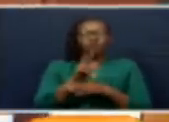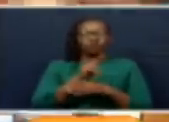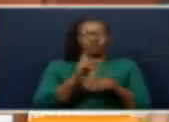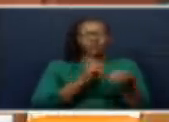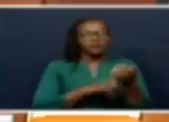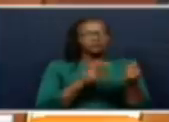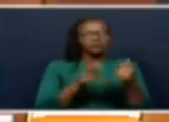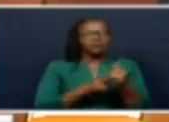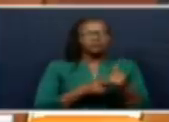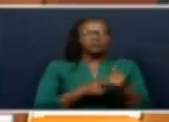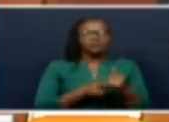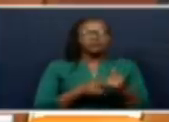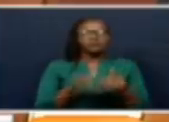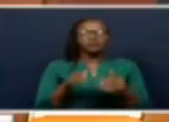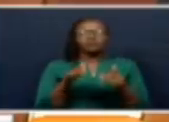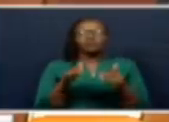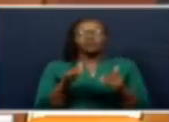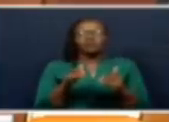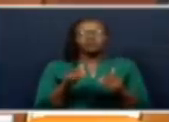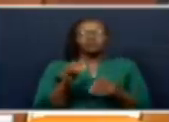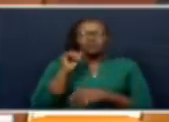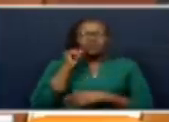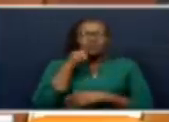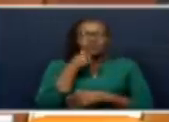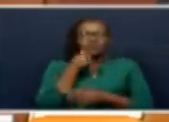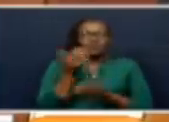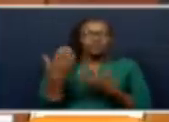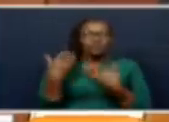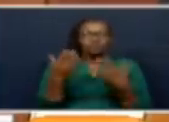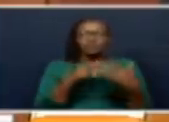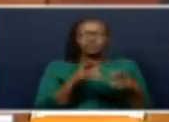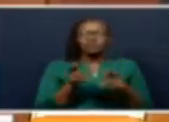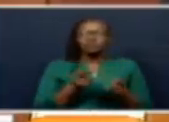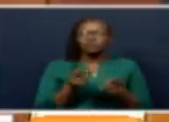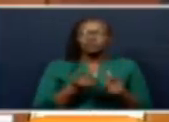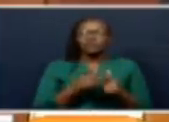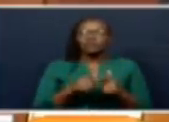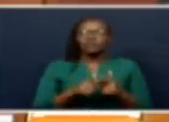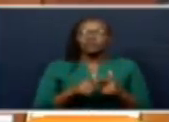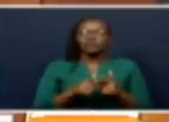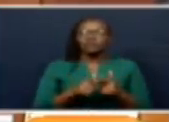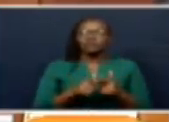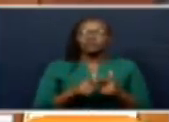looking for the nice perfume. I attend the meetings.